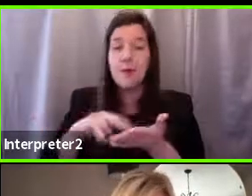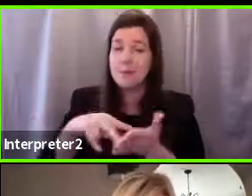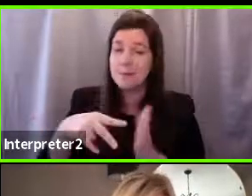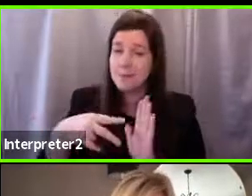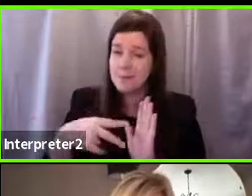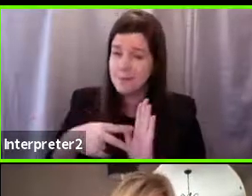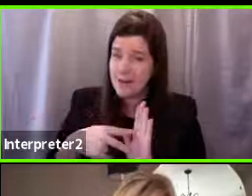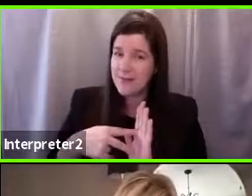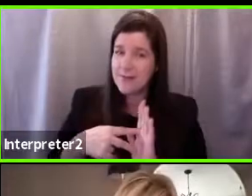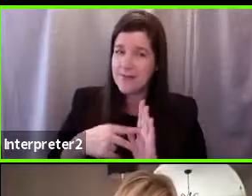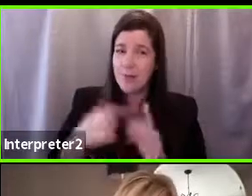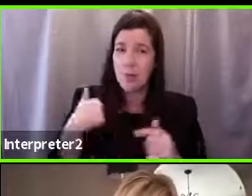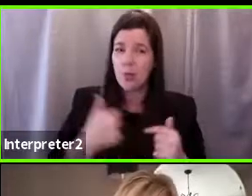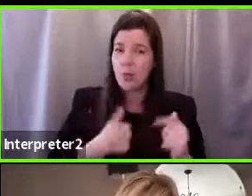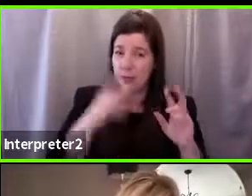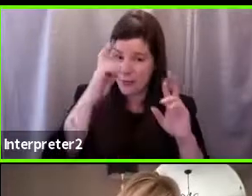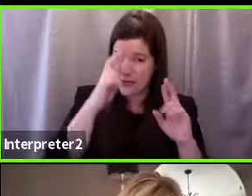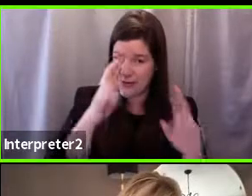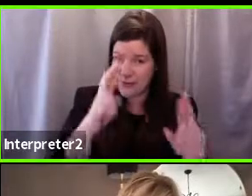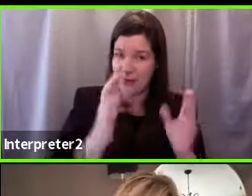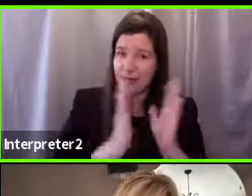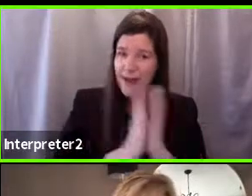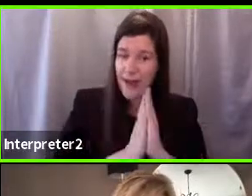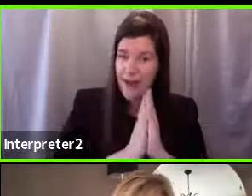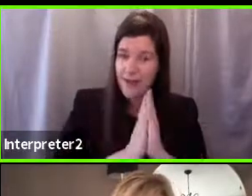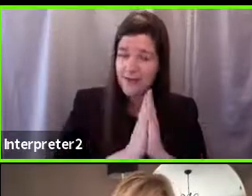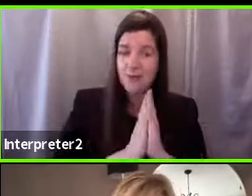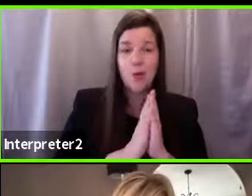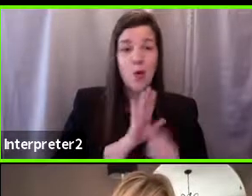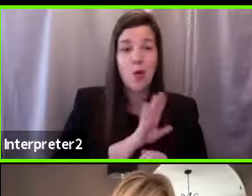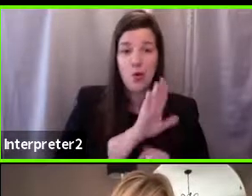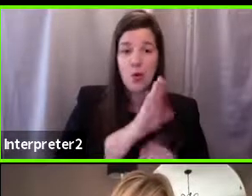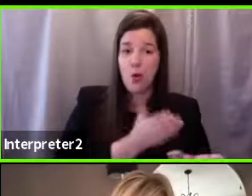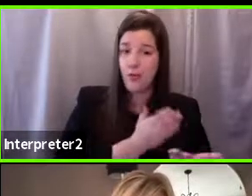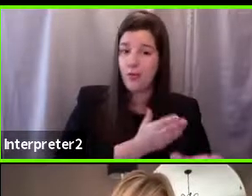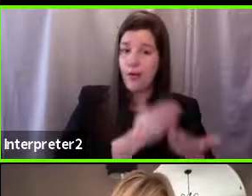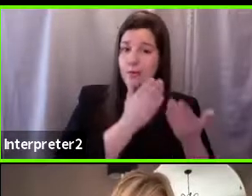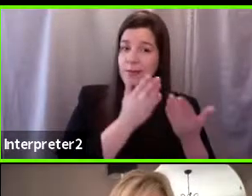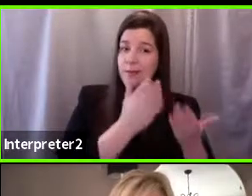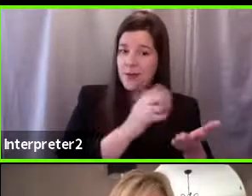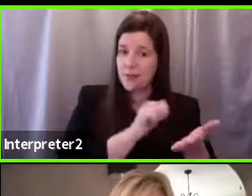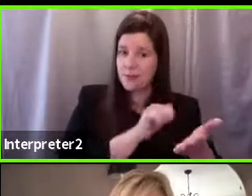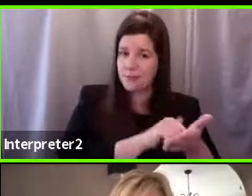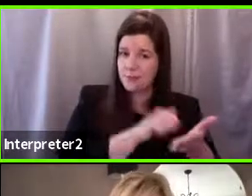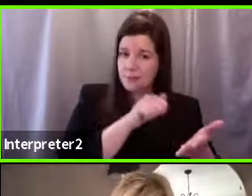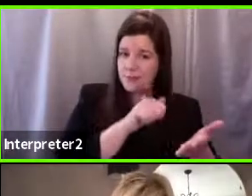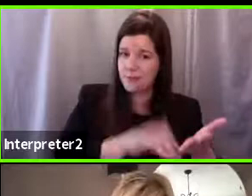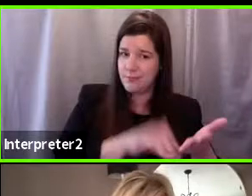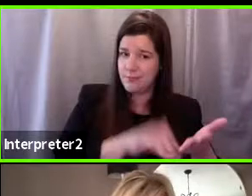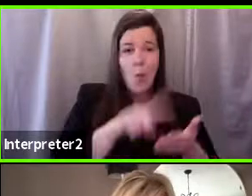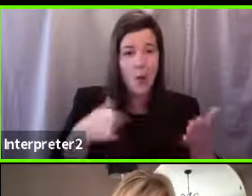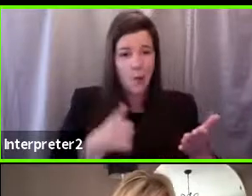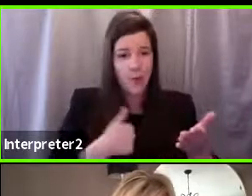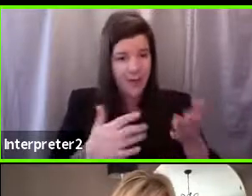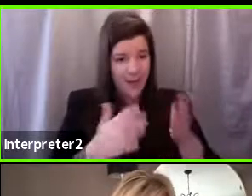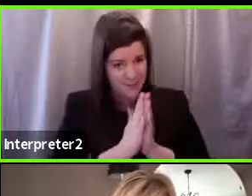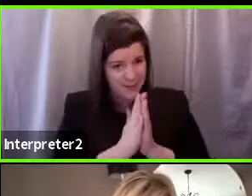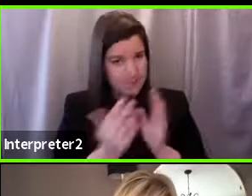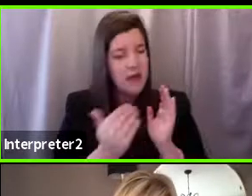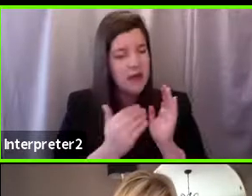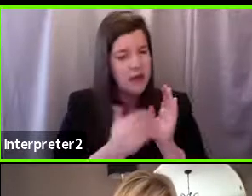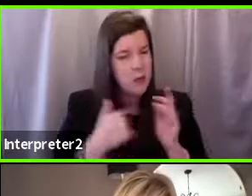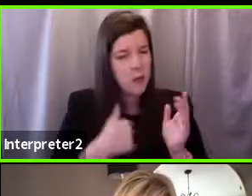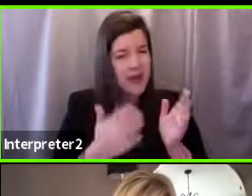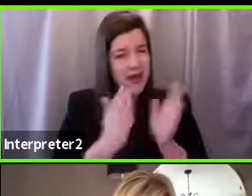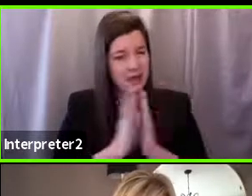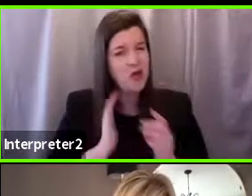the board respectfully asks that you strongly consider what we're asking, that our funds are allowed to